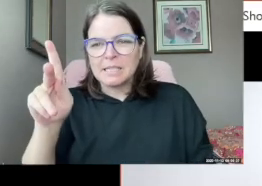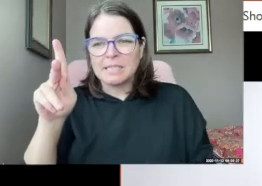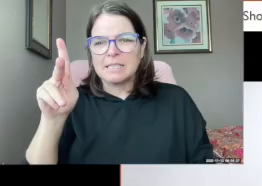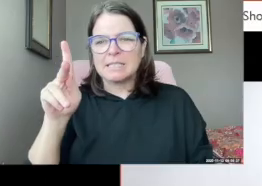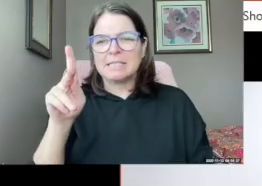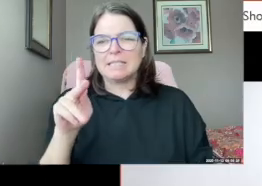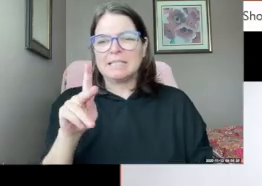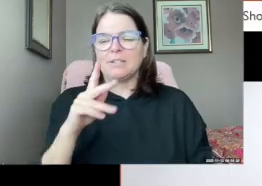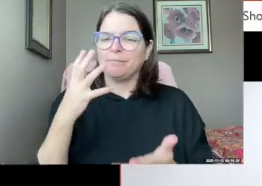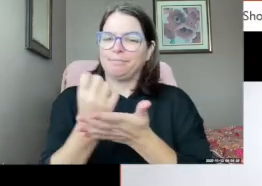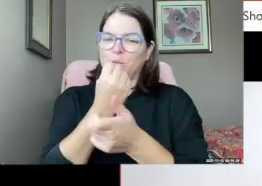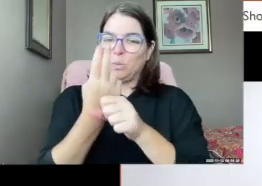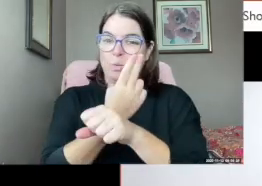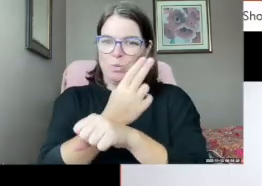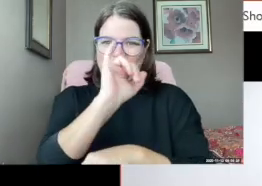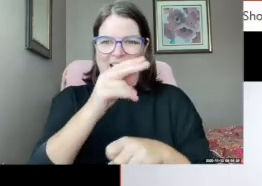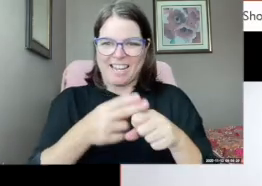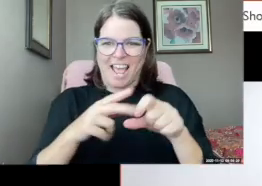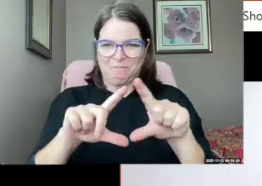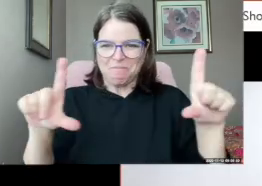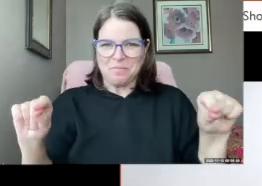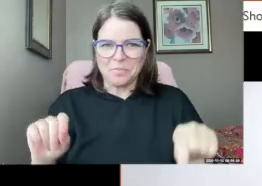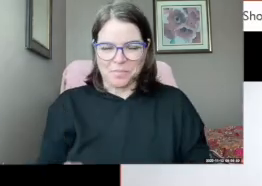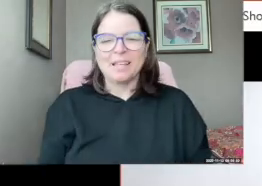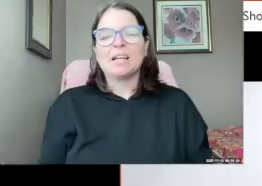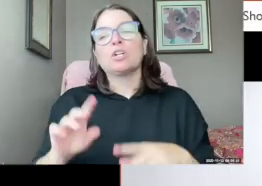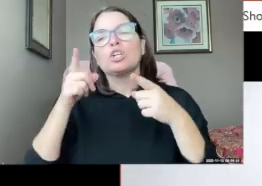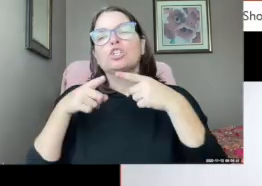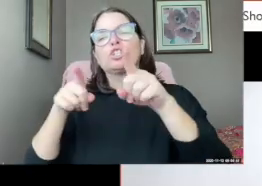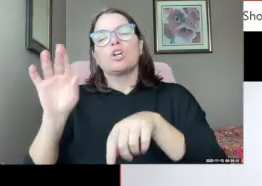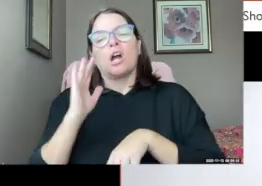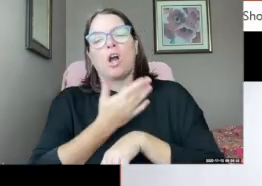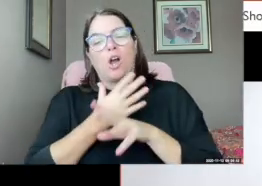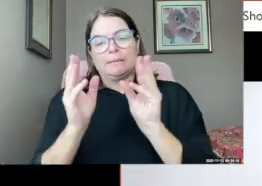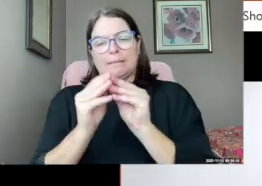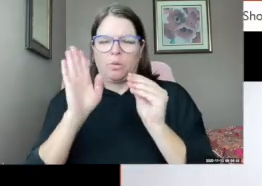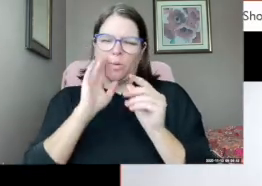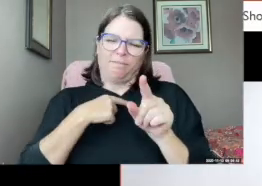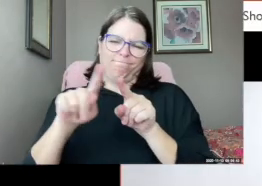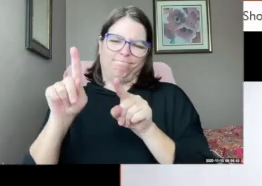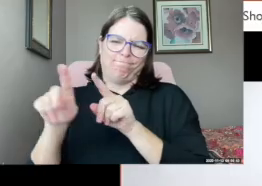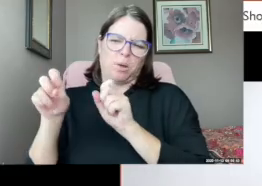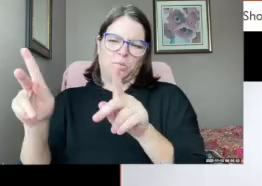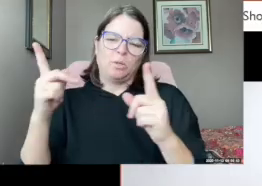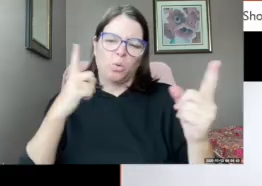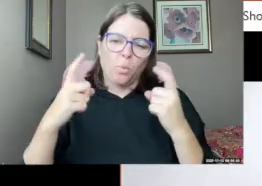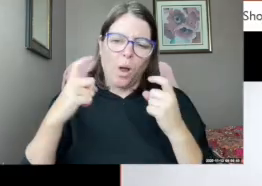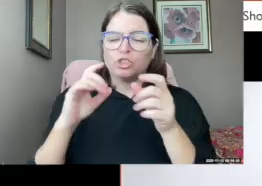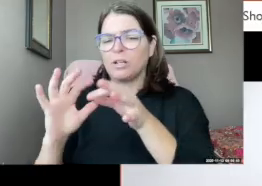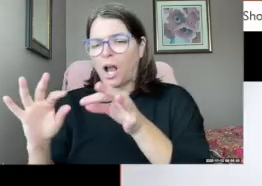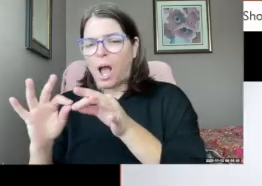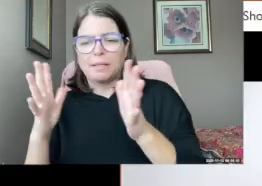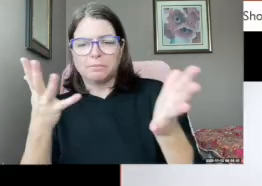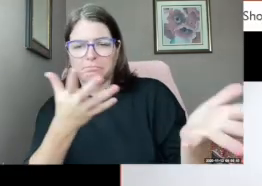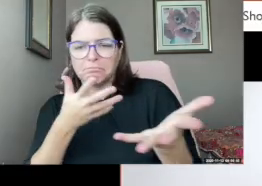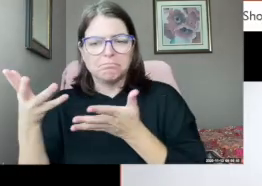So please take note of the table tents. Throughout the session, there are going to be several opportunities for questions and comments.